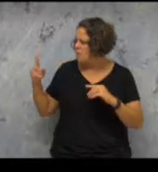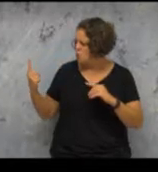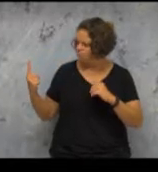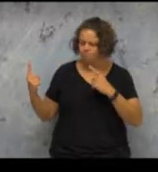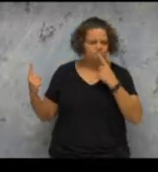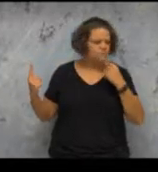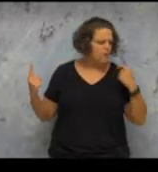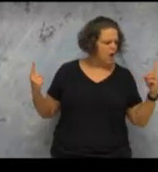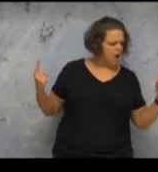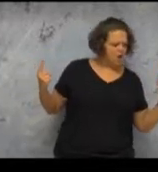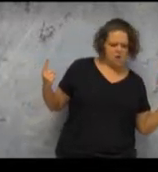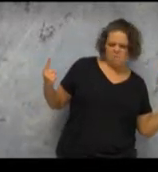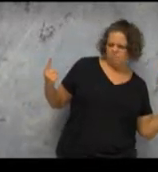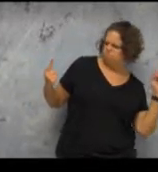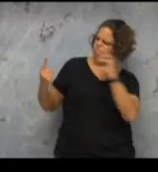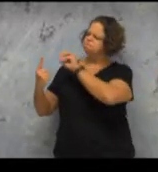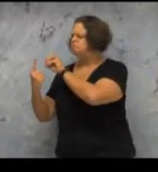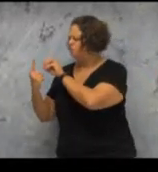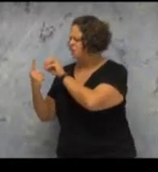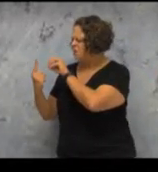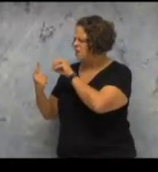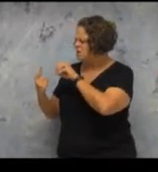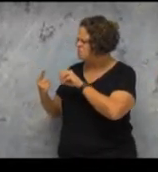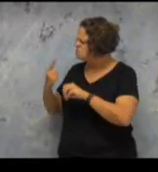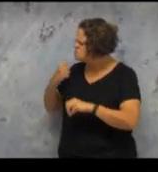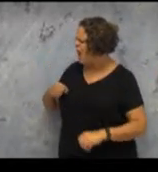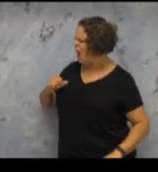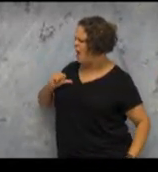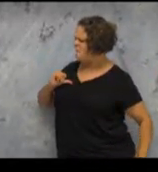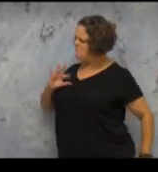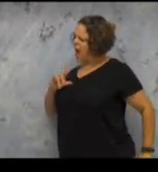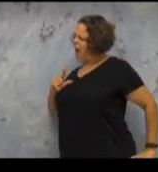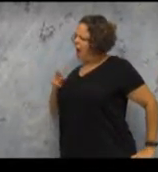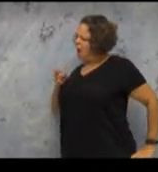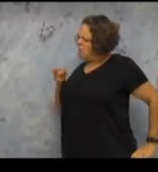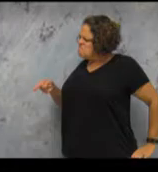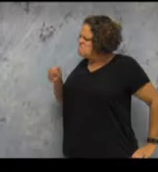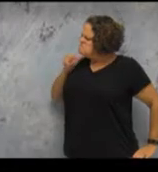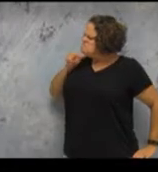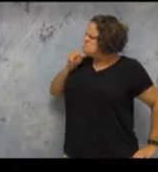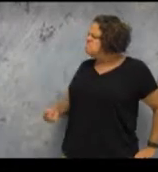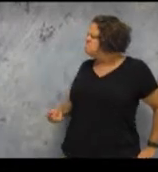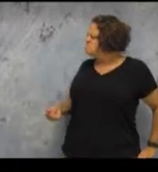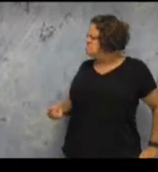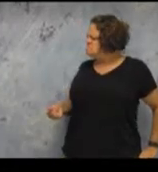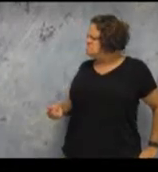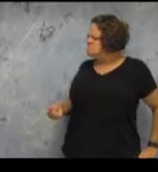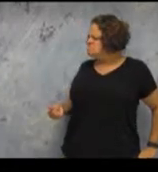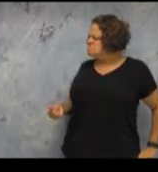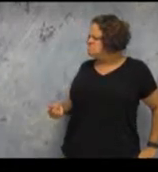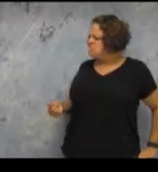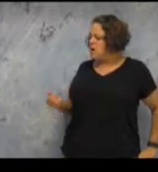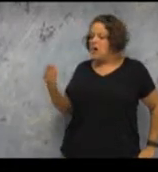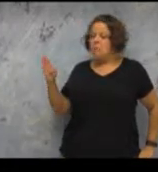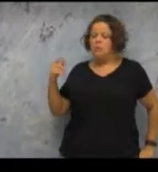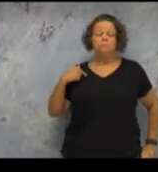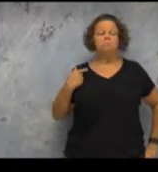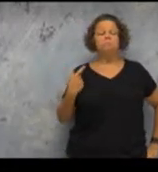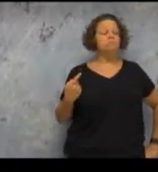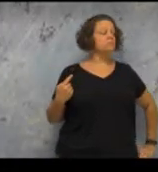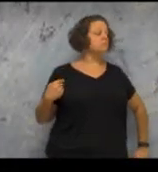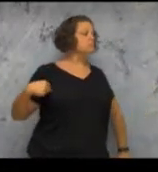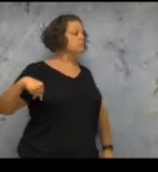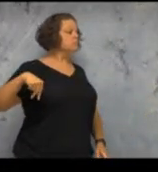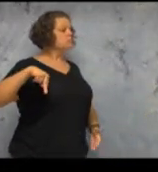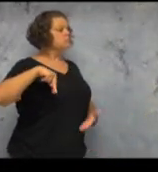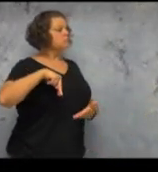Red raced over to Blue and said what he always did. "Red is hot, Blue is not." But this